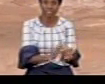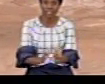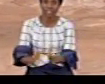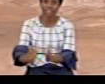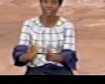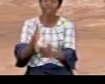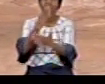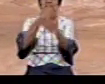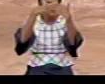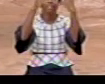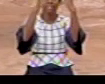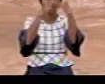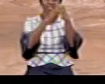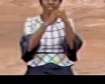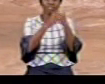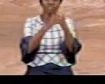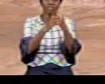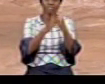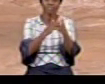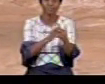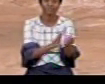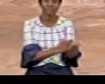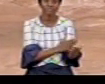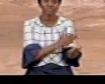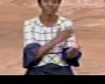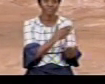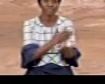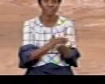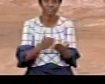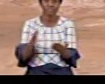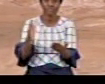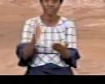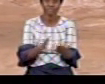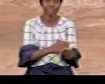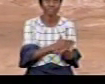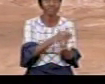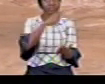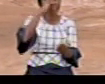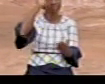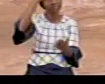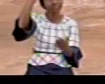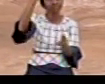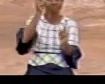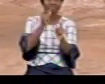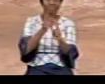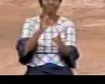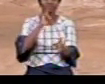is settled. His word is yea and